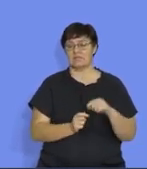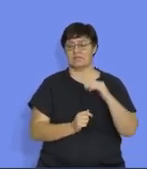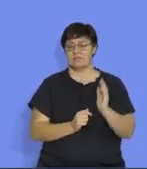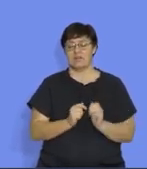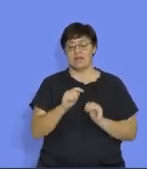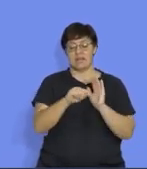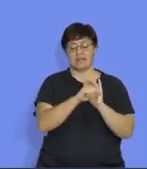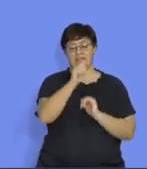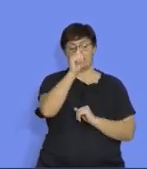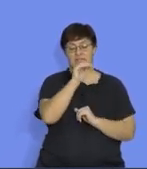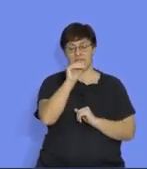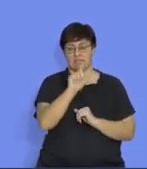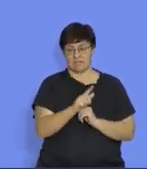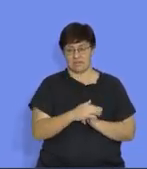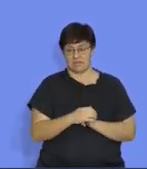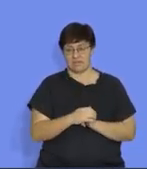a seventh